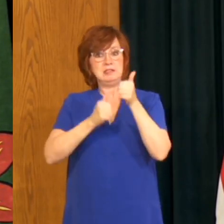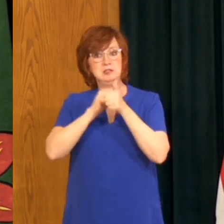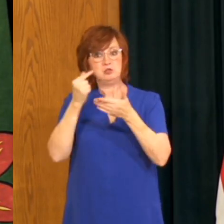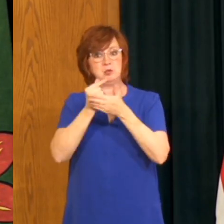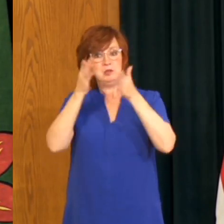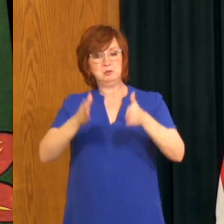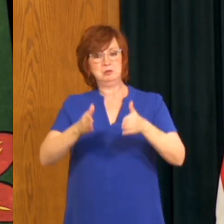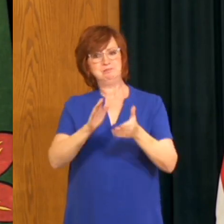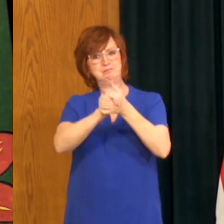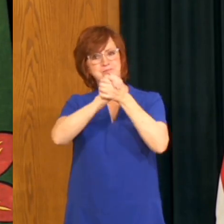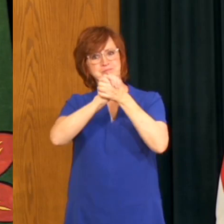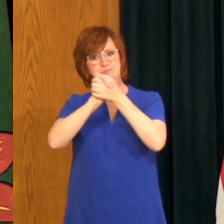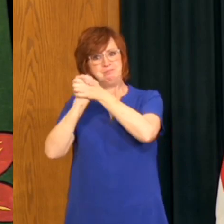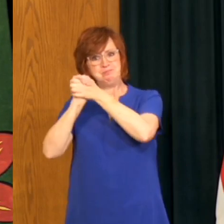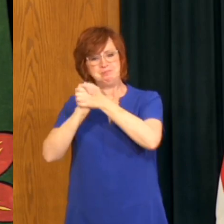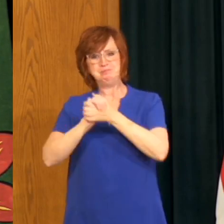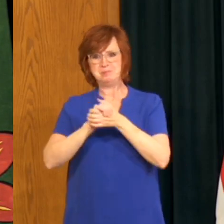achievement.